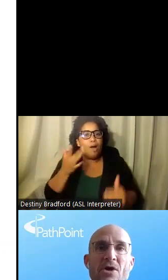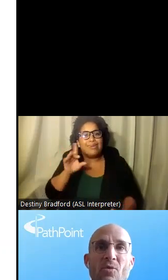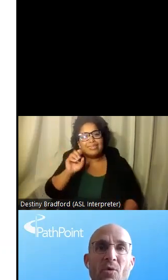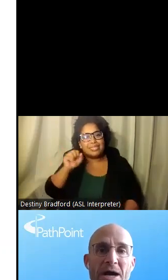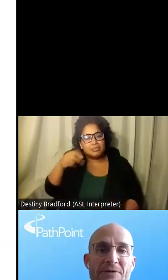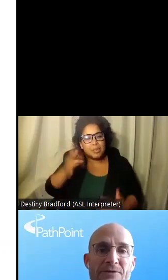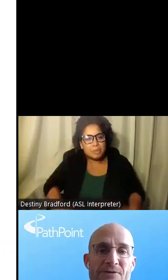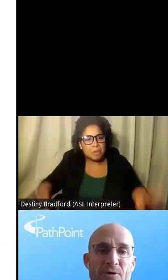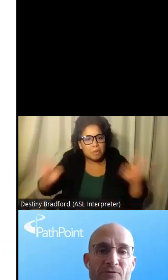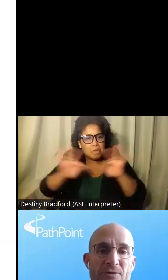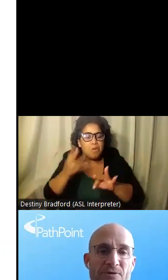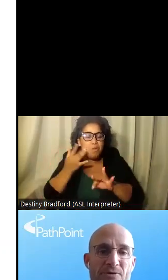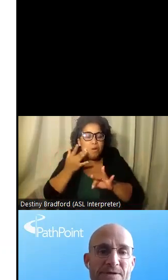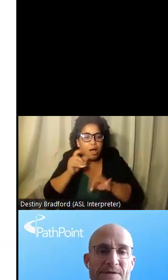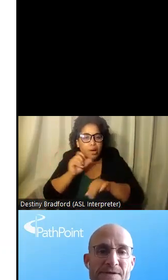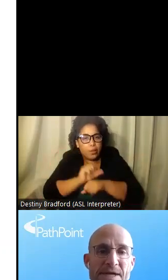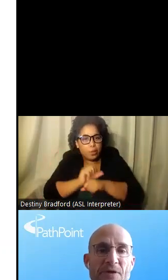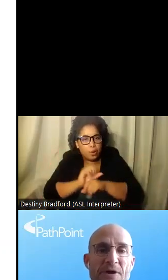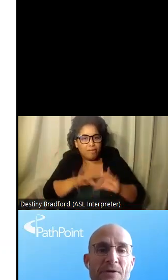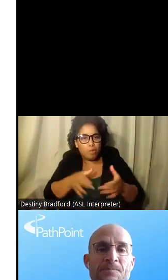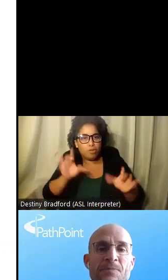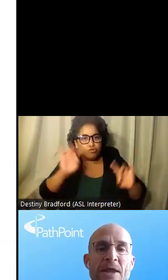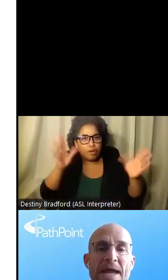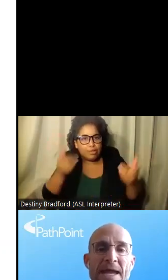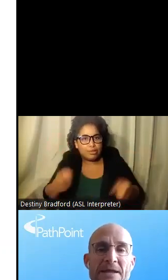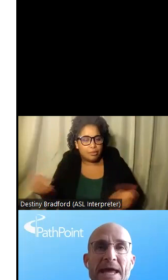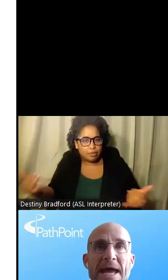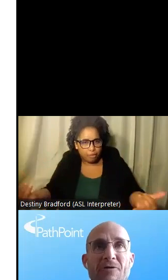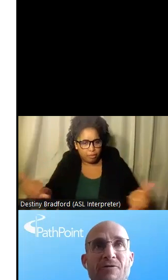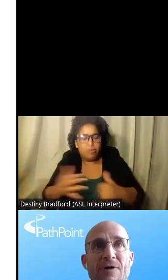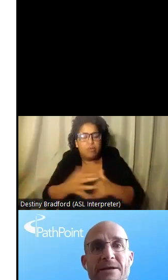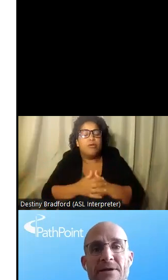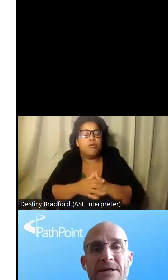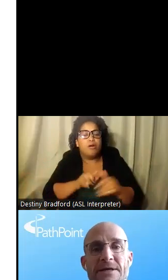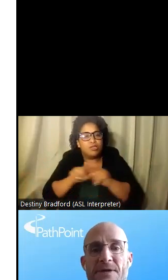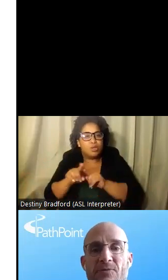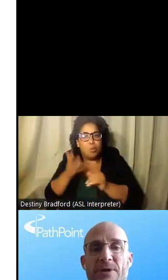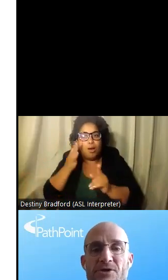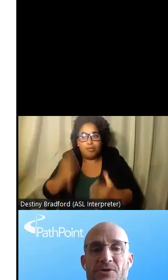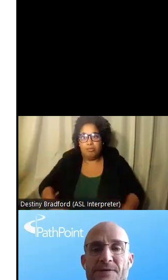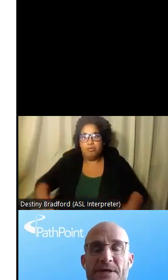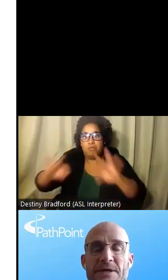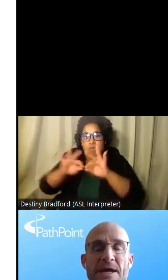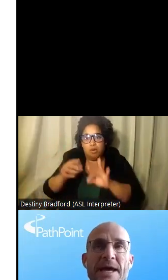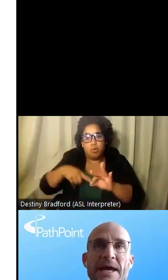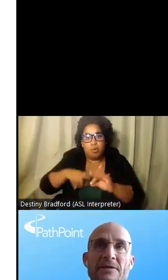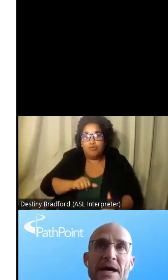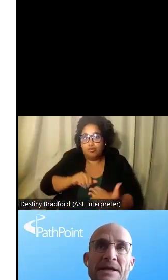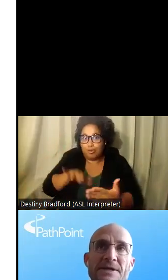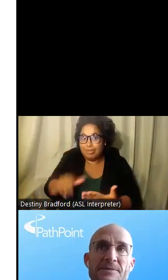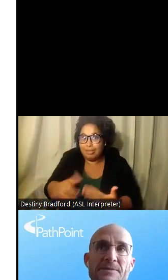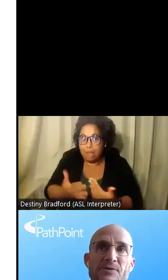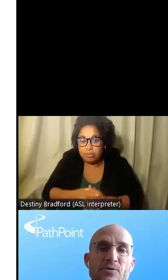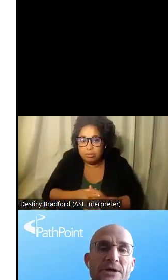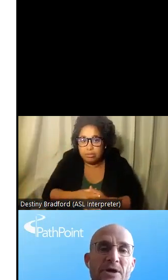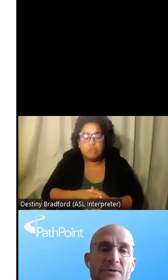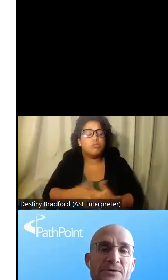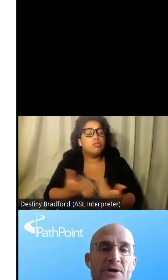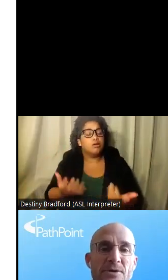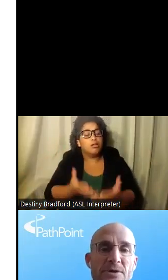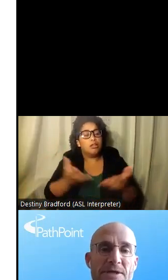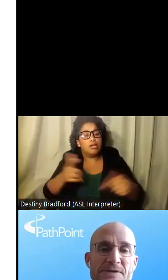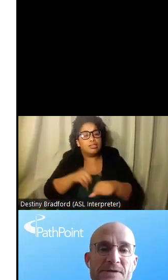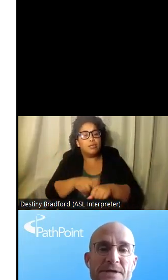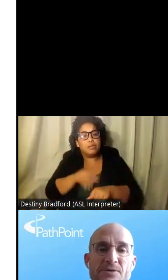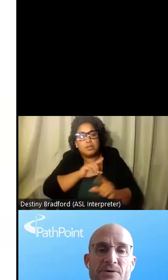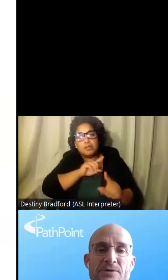important, why there's a workforce crisis out there, and how vital it is that we address it. And a lot of times when we go and